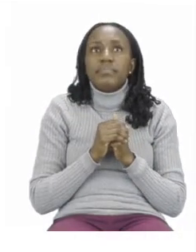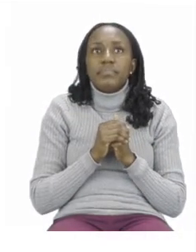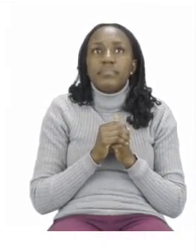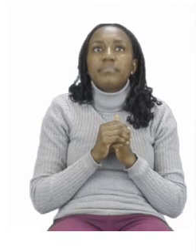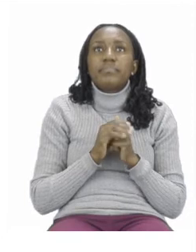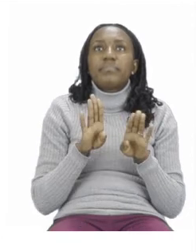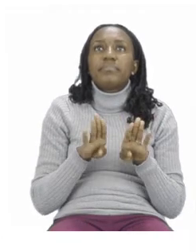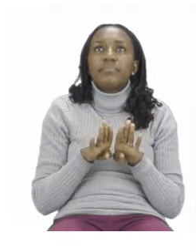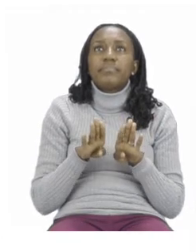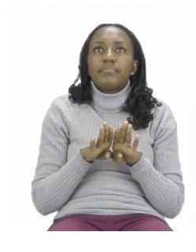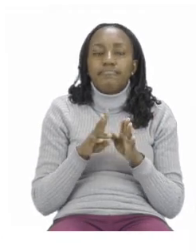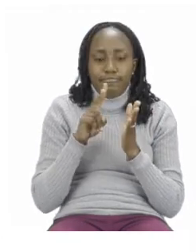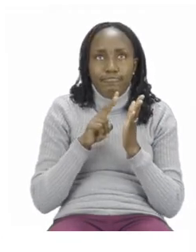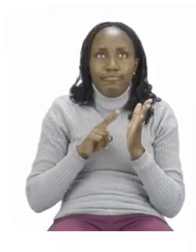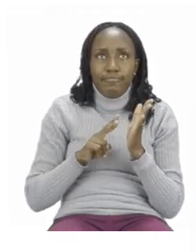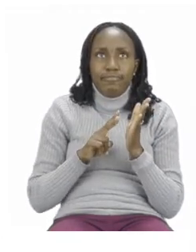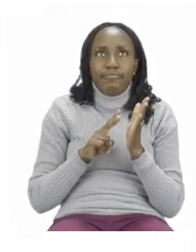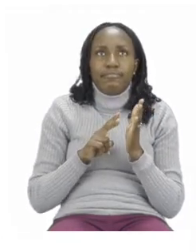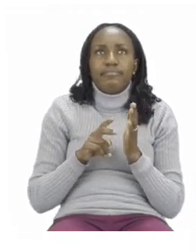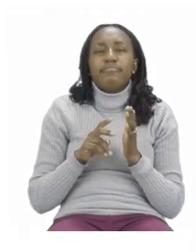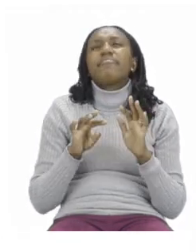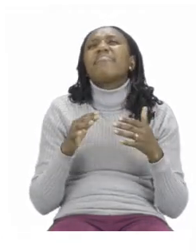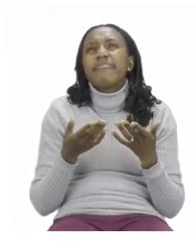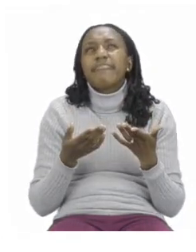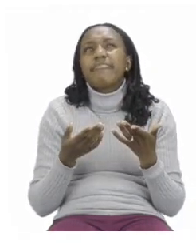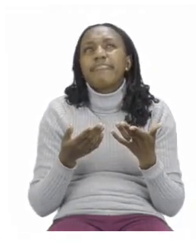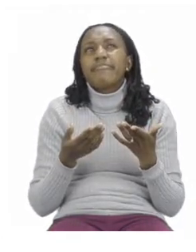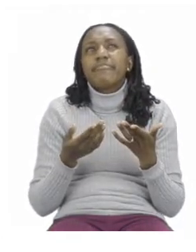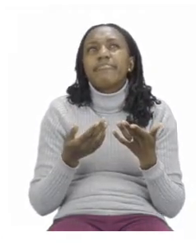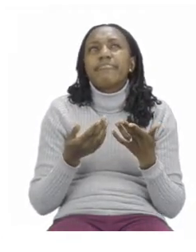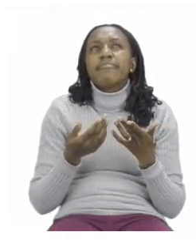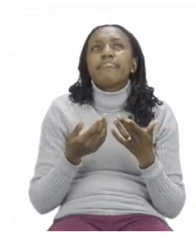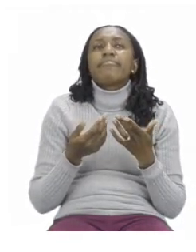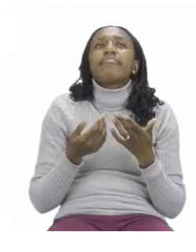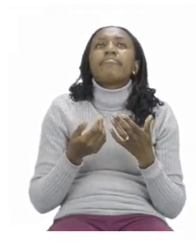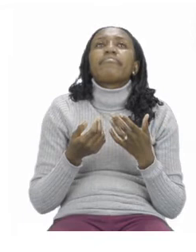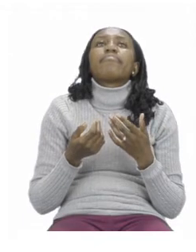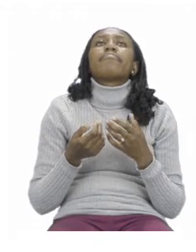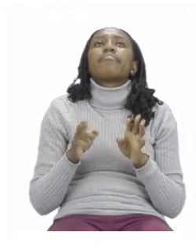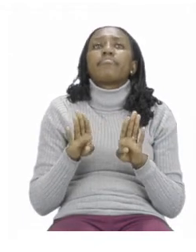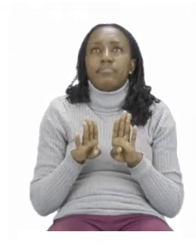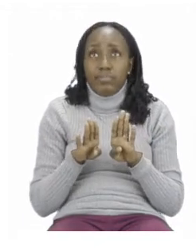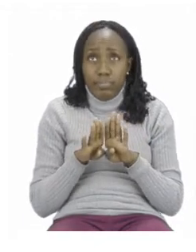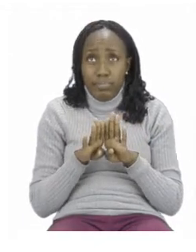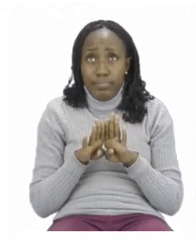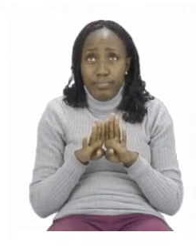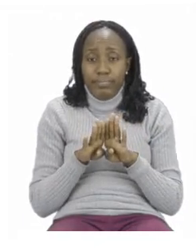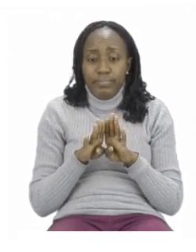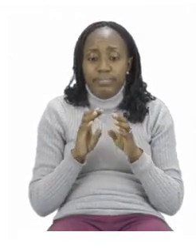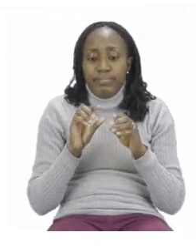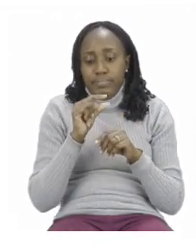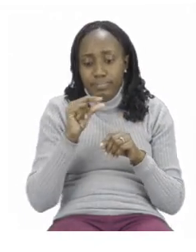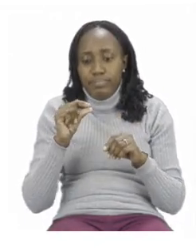doing some reading, but not just any reading, boys and girls. We're going to be doing some rhyming words. Now it's